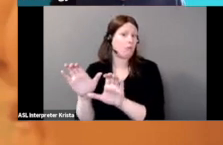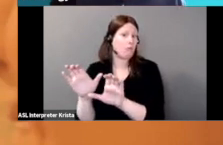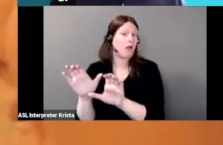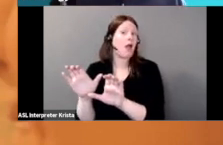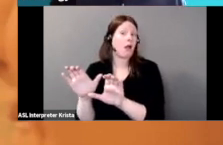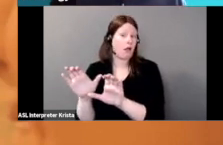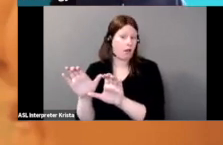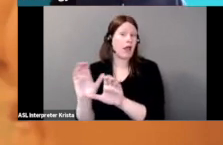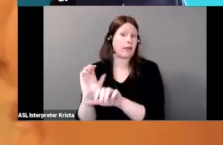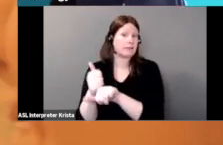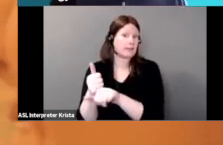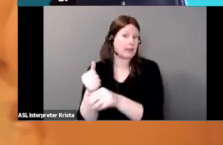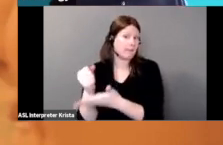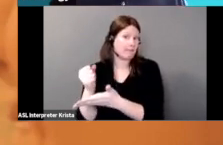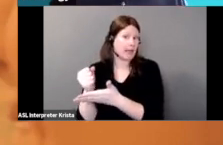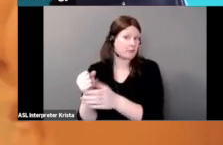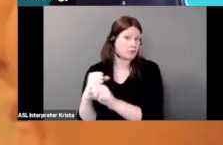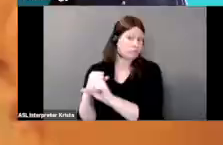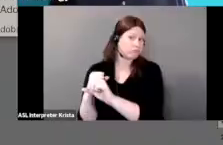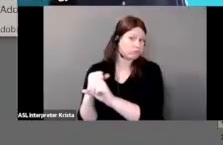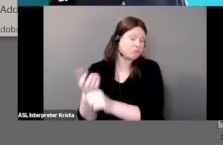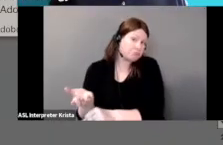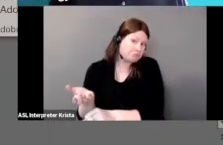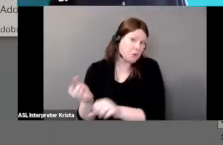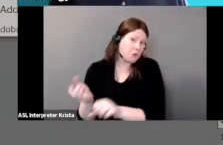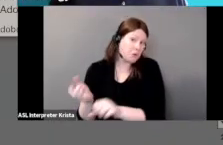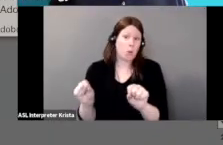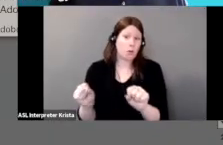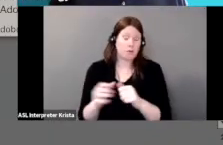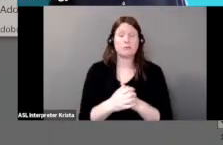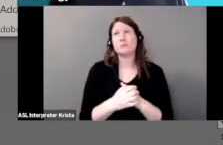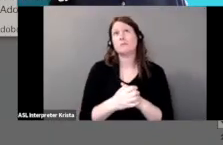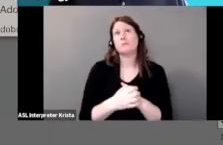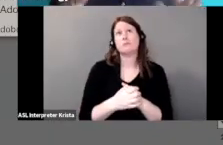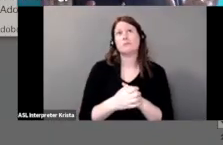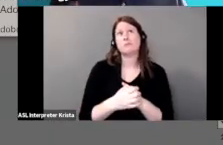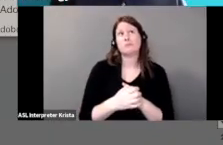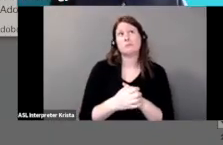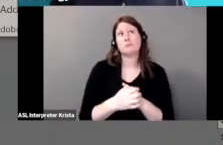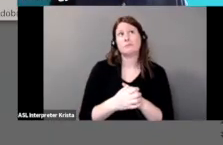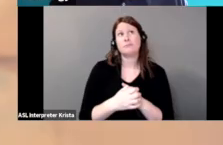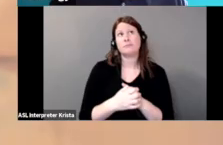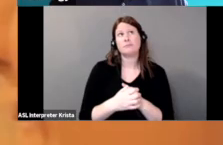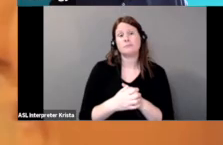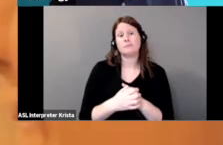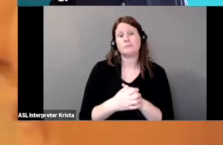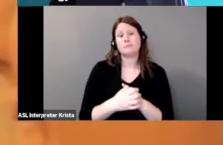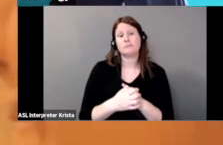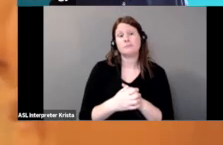patent at that point. But if that's not